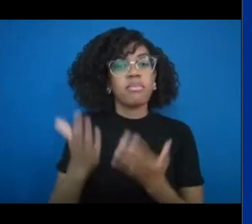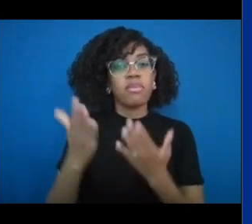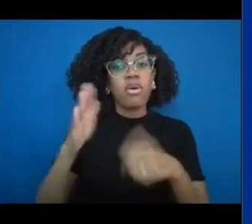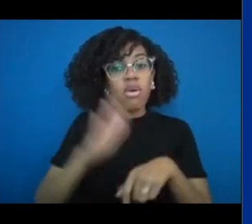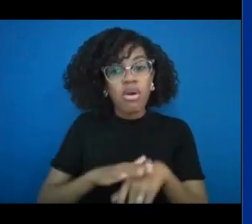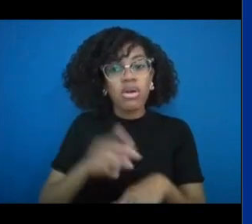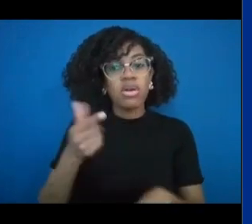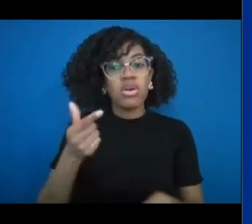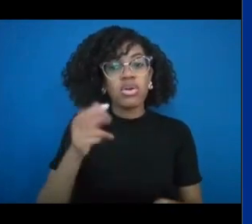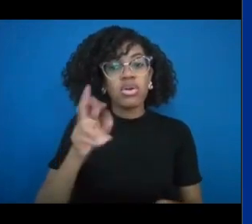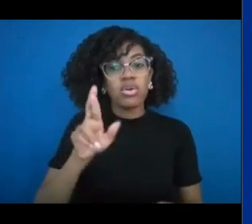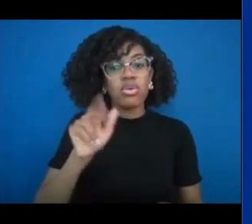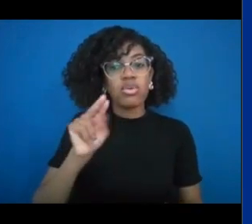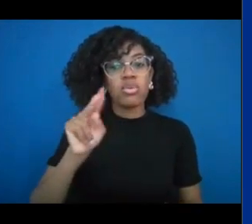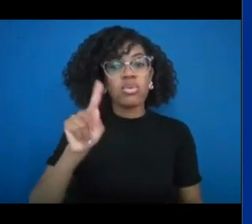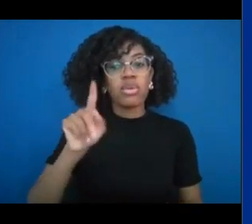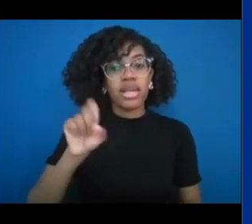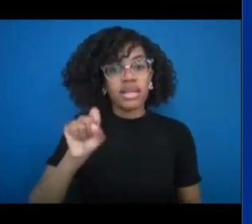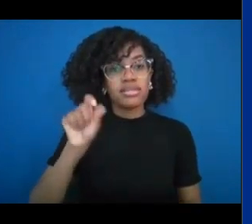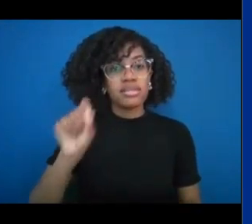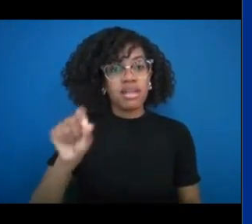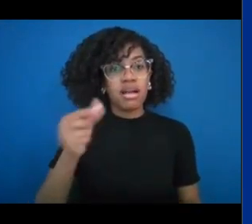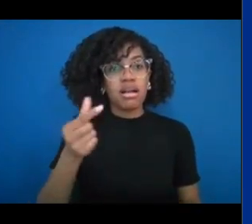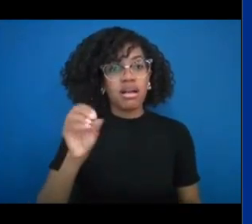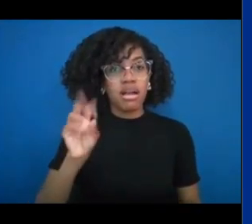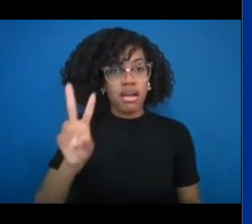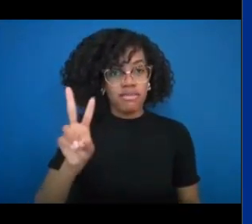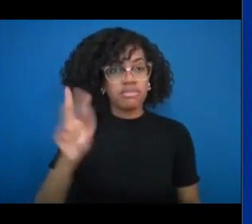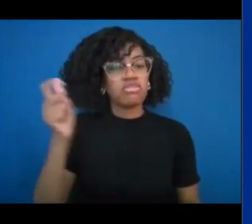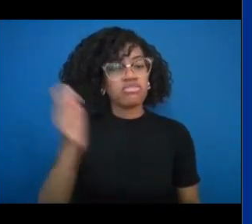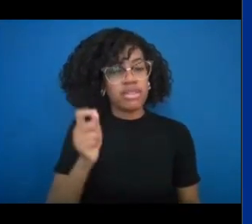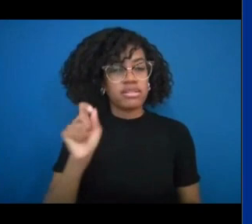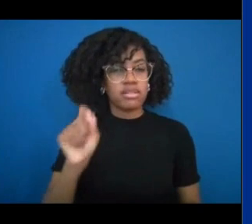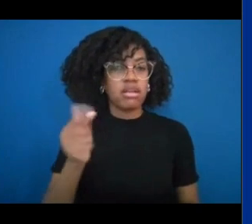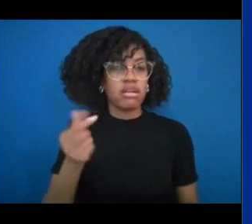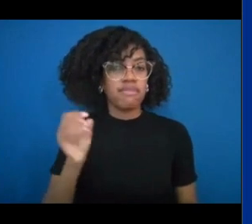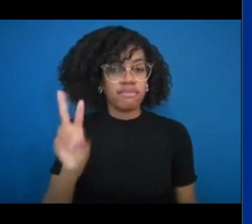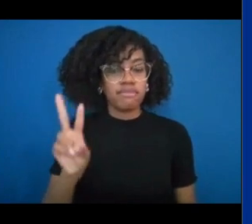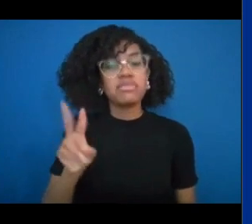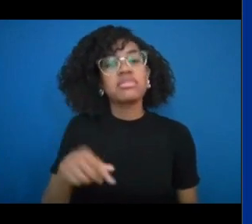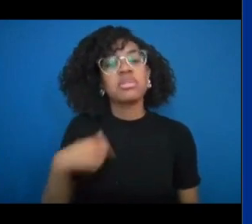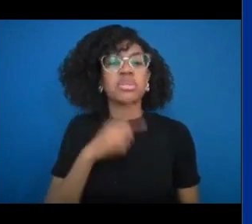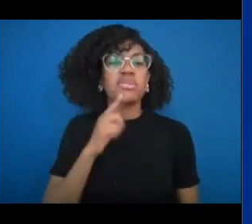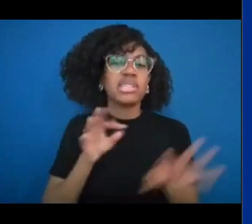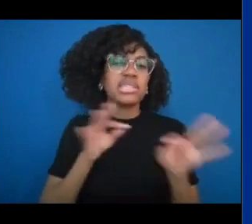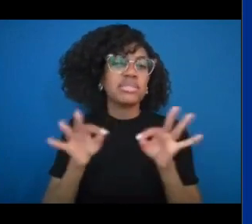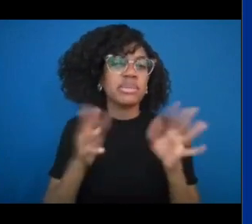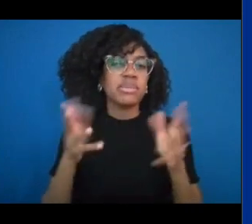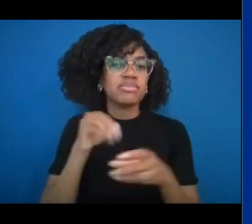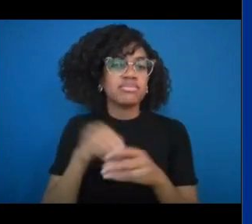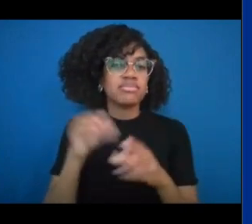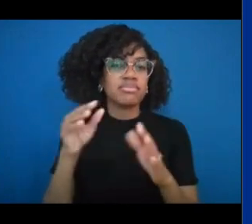Those applications, we'll discuss what needs to be included in those later in this webinar.